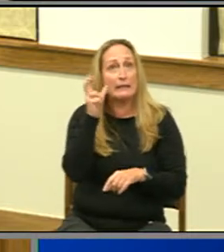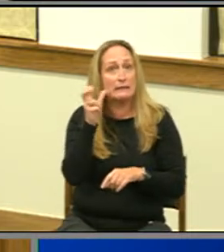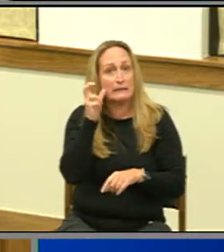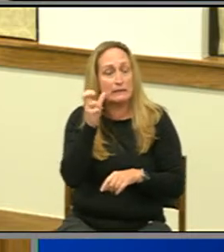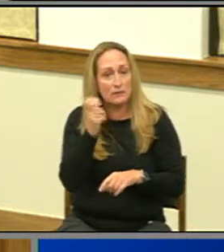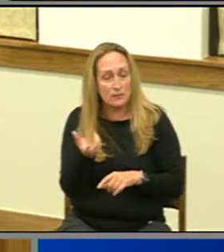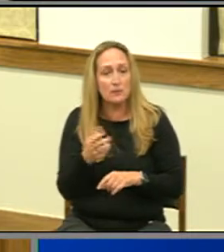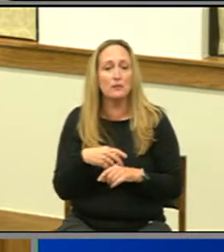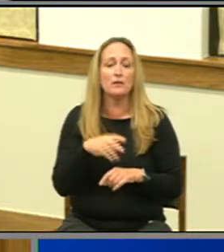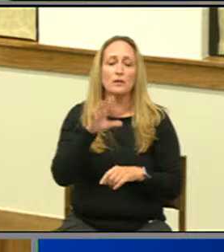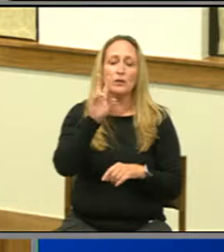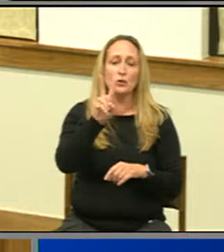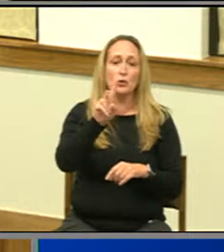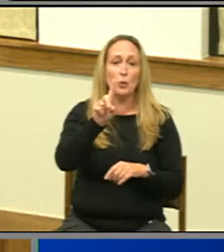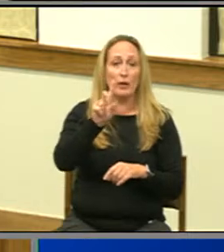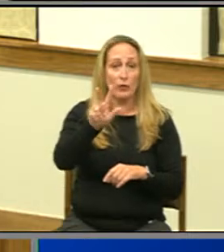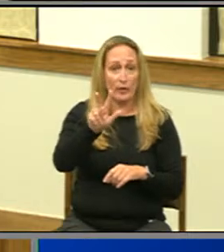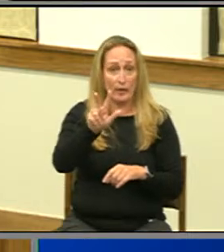meetings at